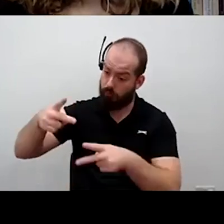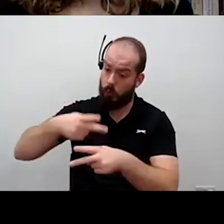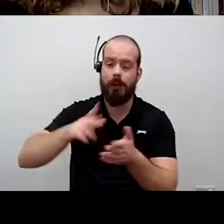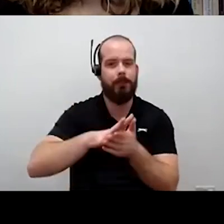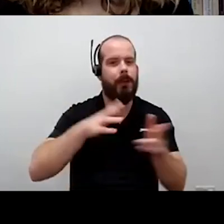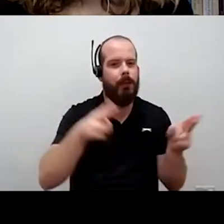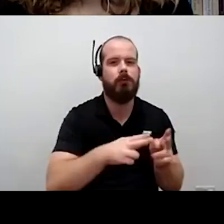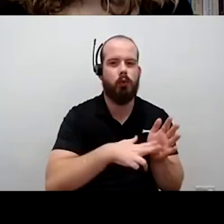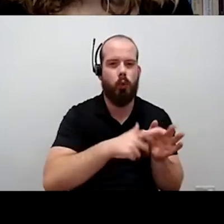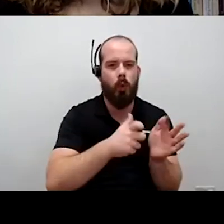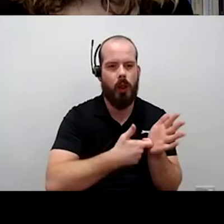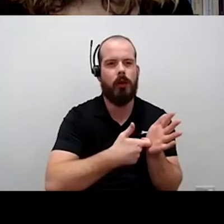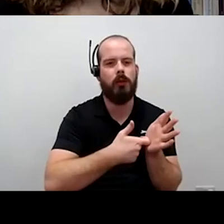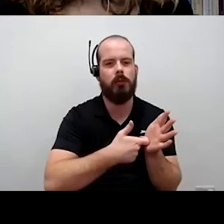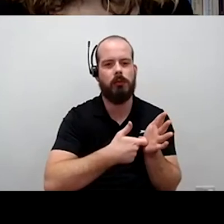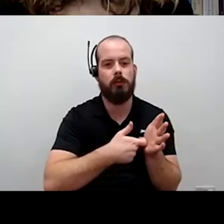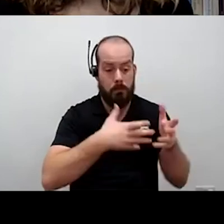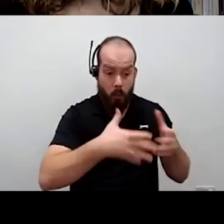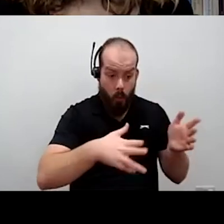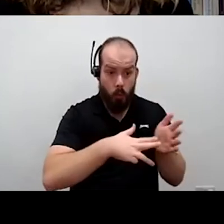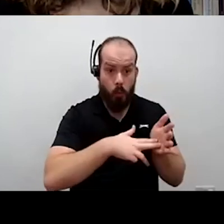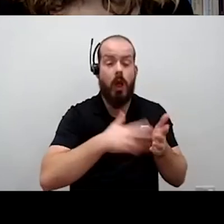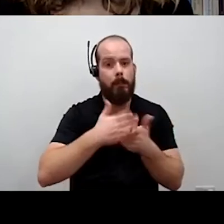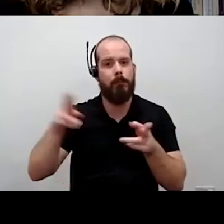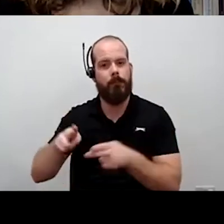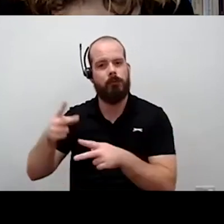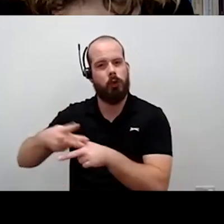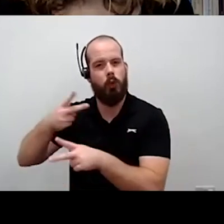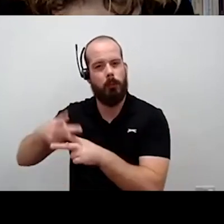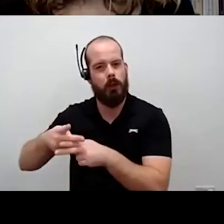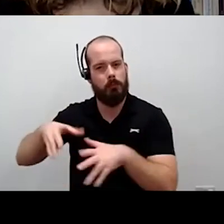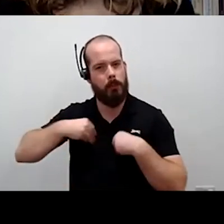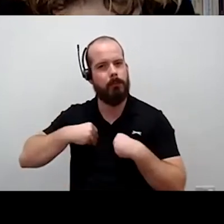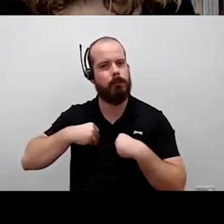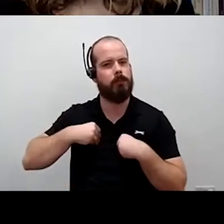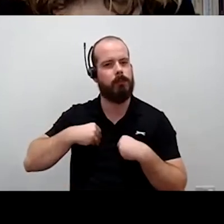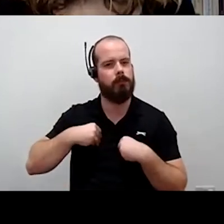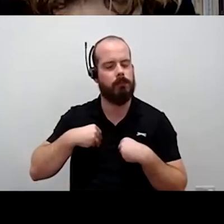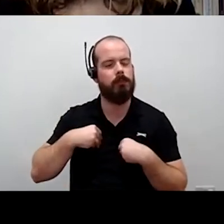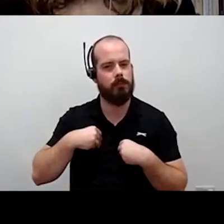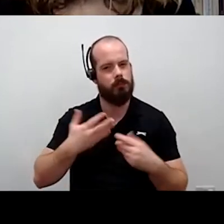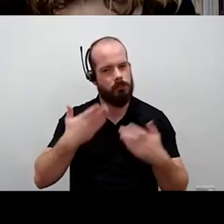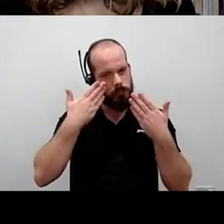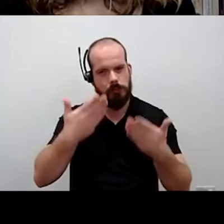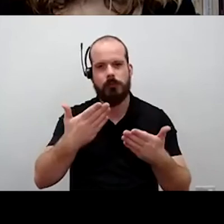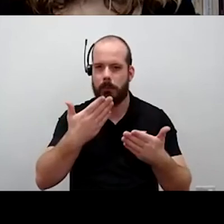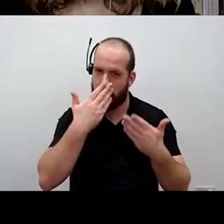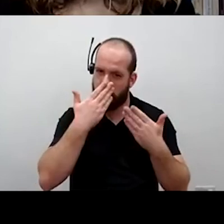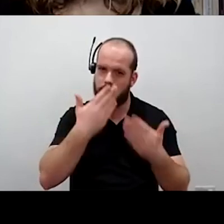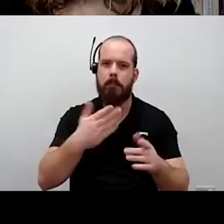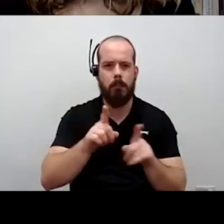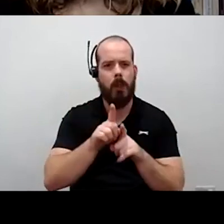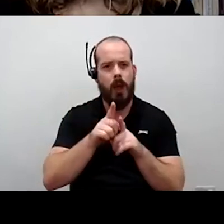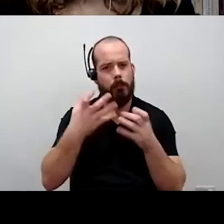average, with very complex things going on, there is empirically a crowding out effect. So it's not just people